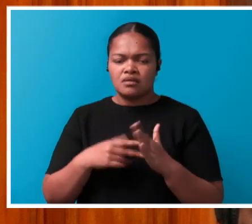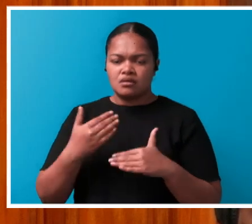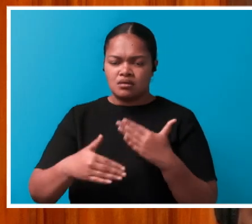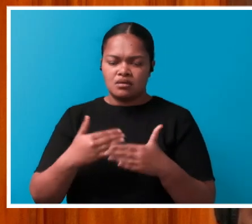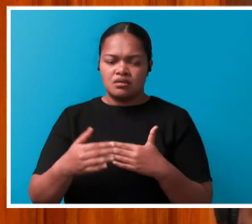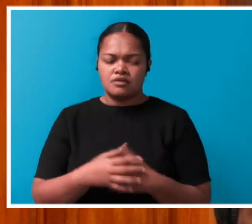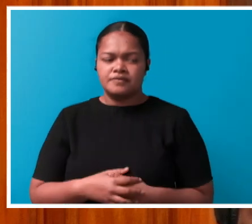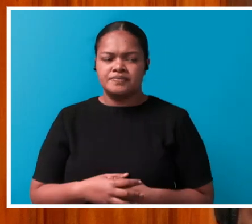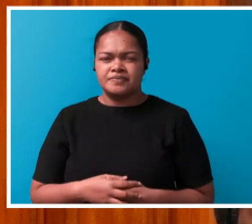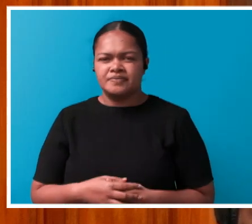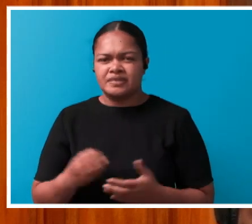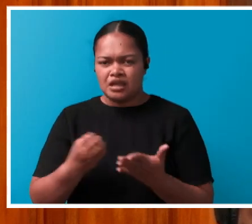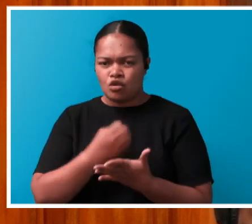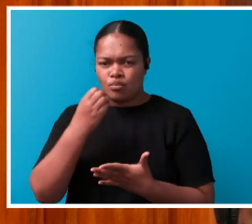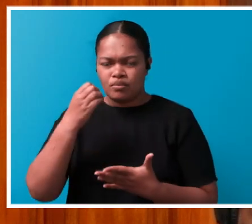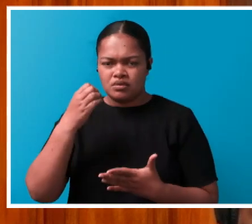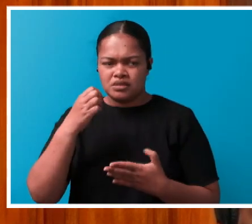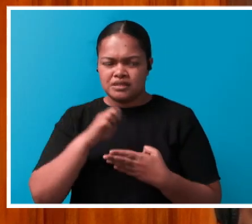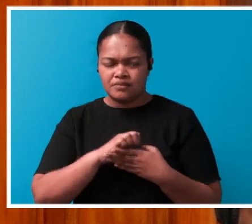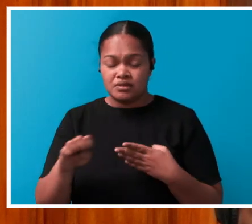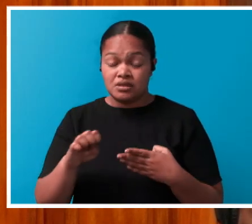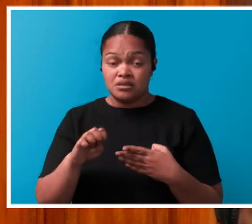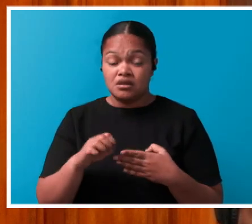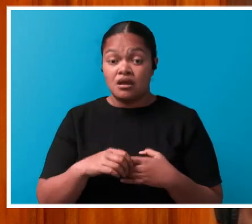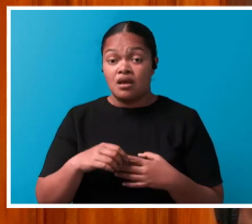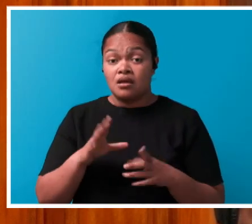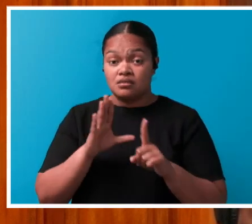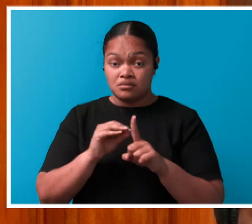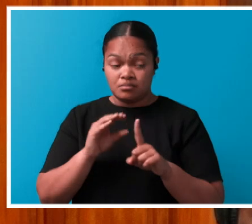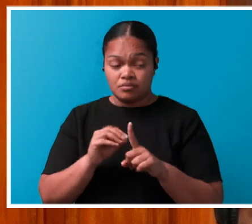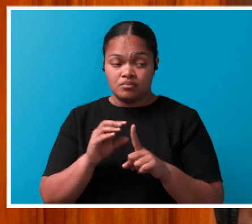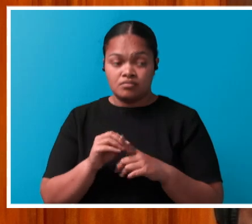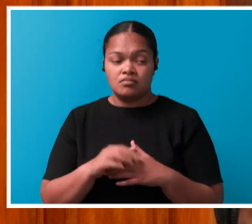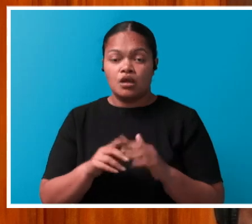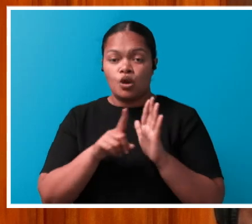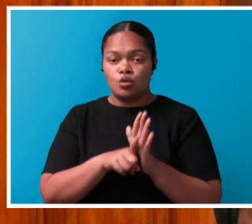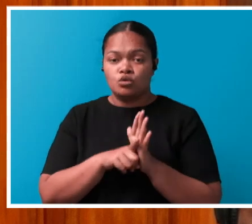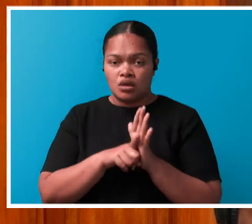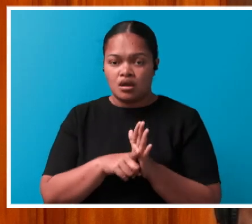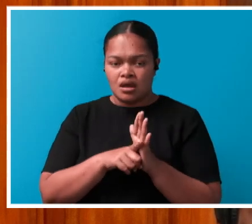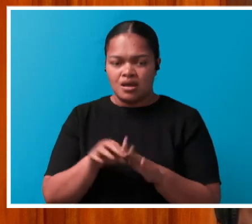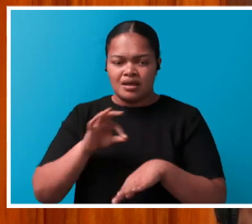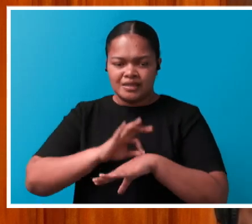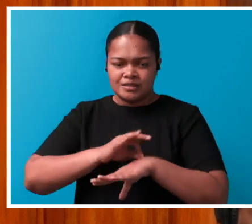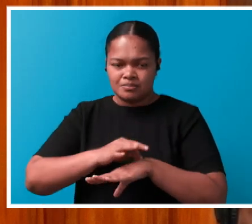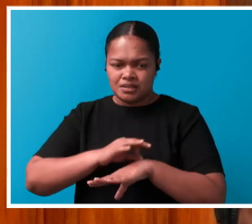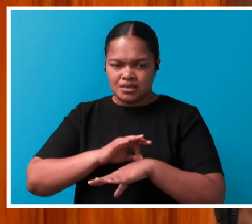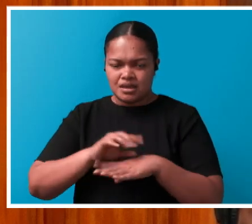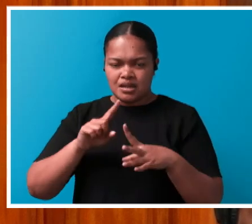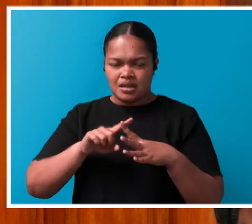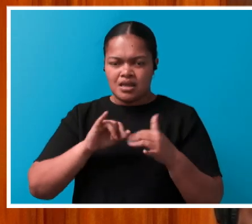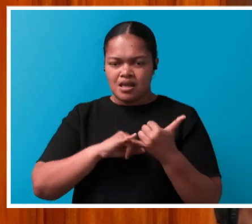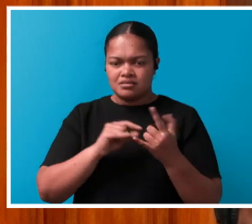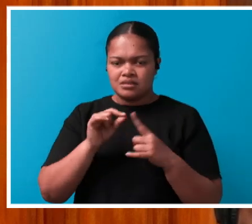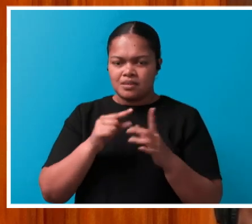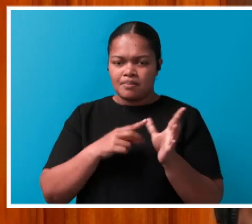economic efficiency. A typical example, Mr. Speaker, sir, is the Lotoka Aspen Hospital. The Public Accounts Committee